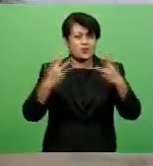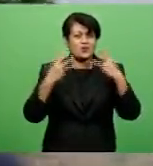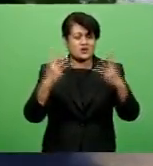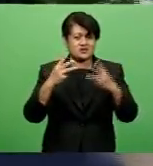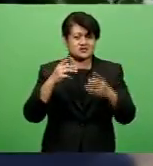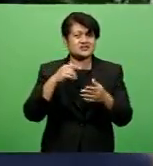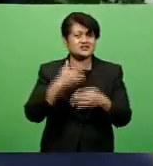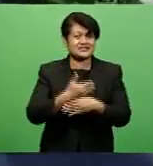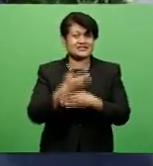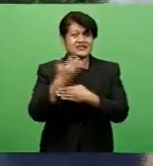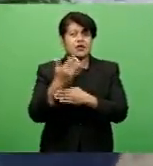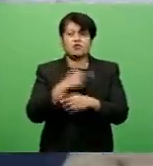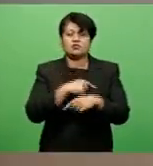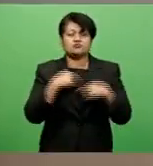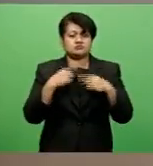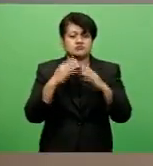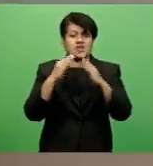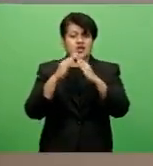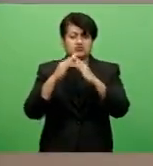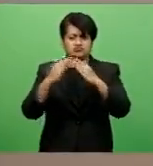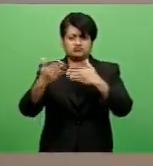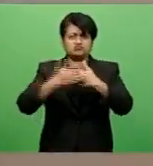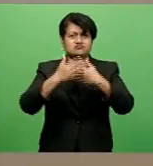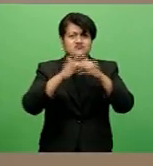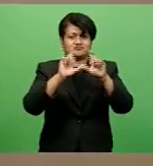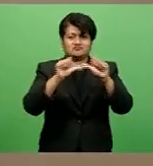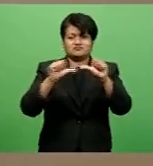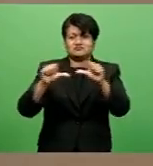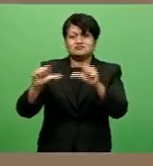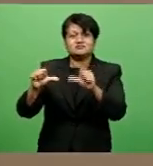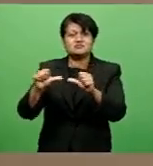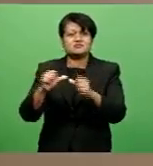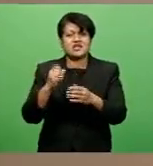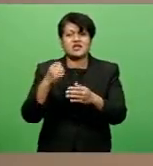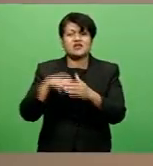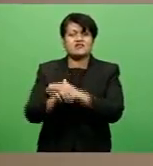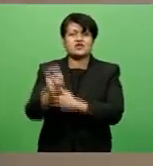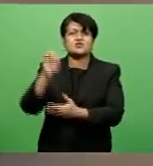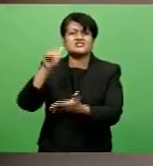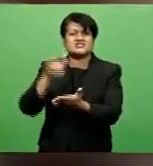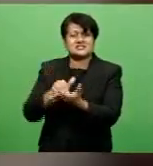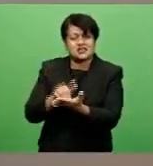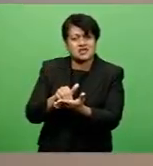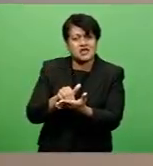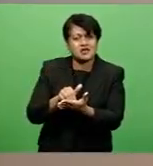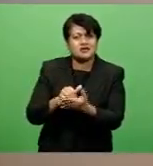residents to put up shutters and seek shelter at available evacuation centers.